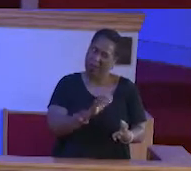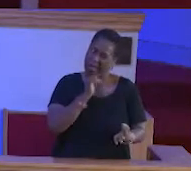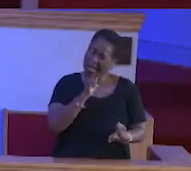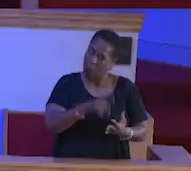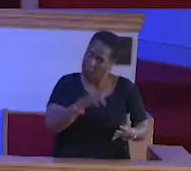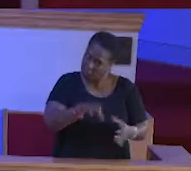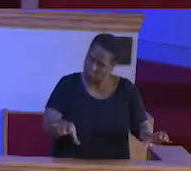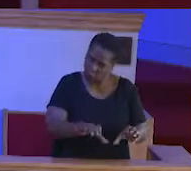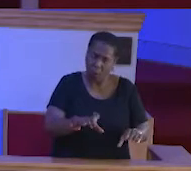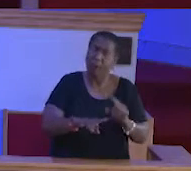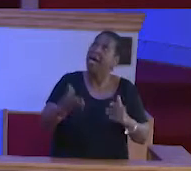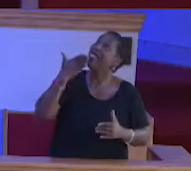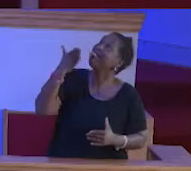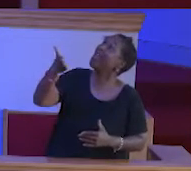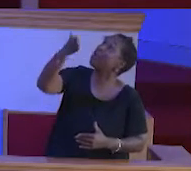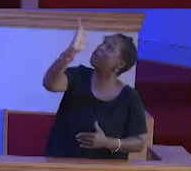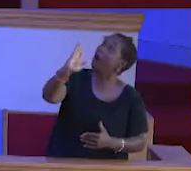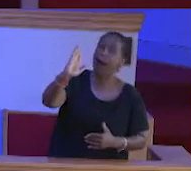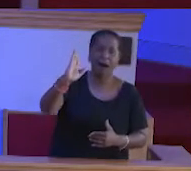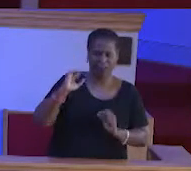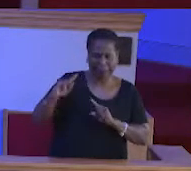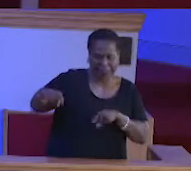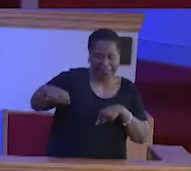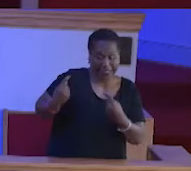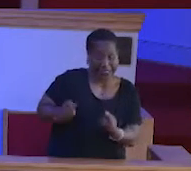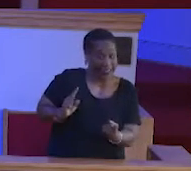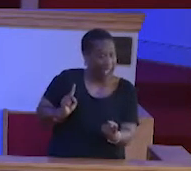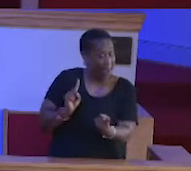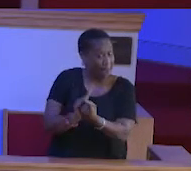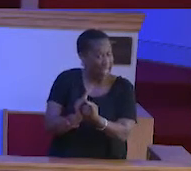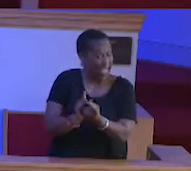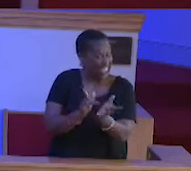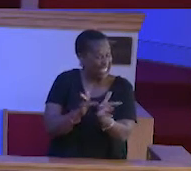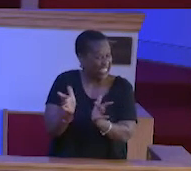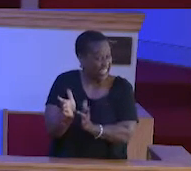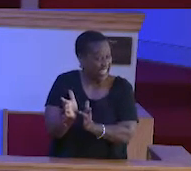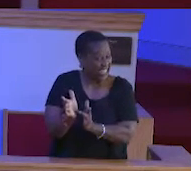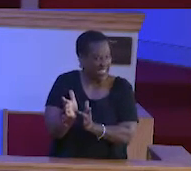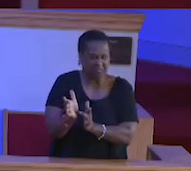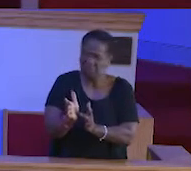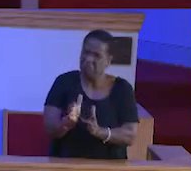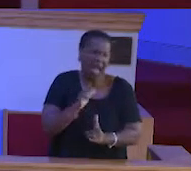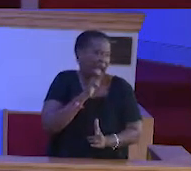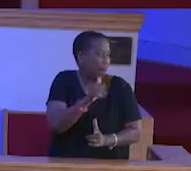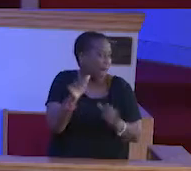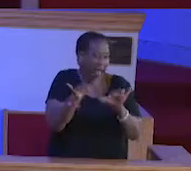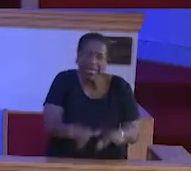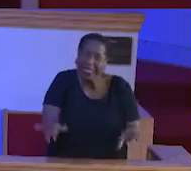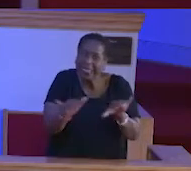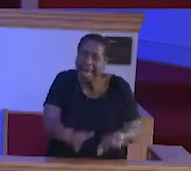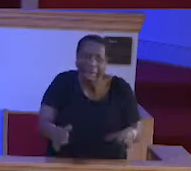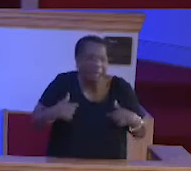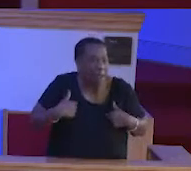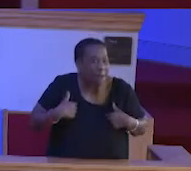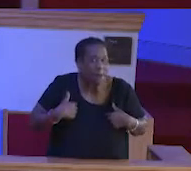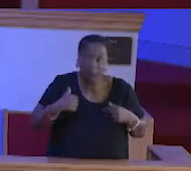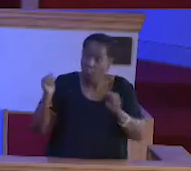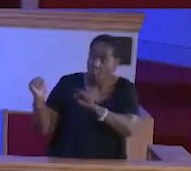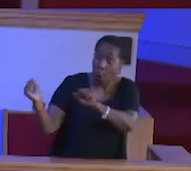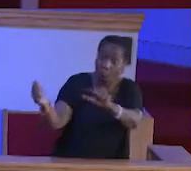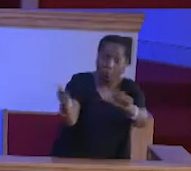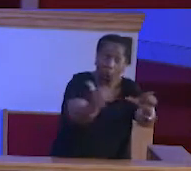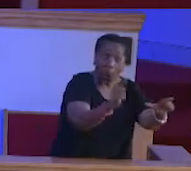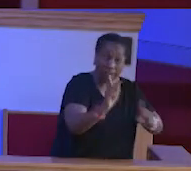but thanks be to God, since I met Jesus, I'm no longer the same. And all of us are